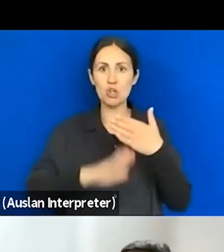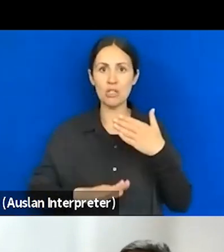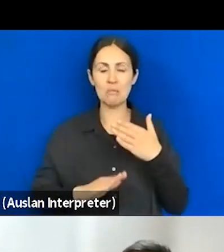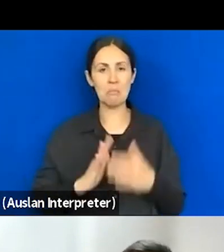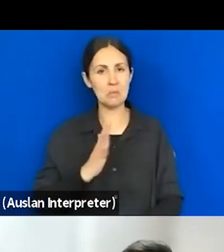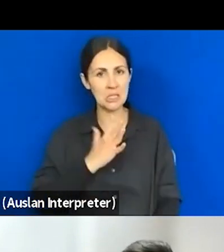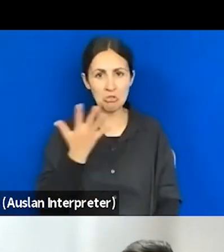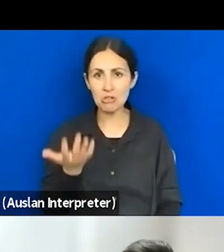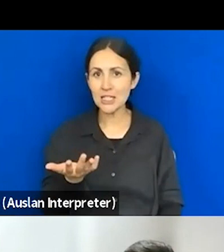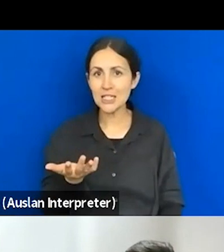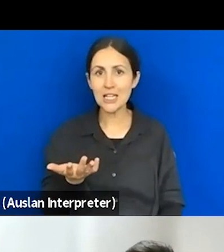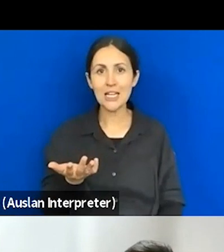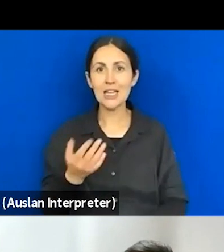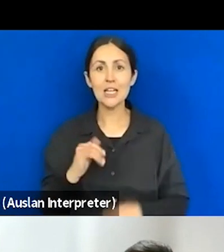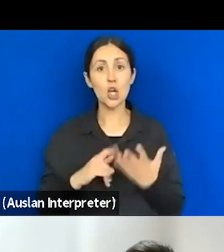you know, part of his thinking was